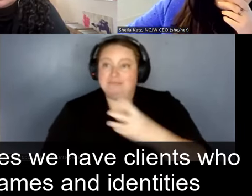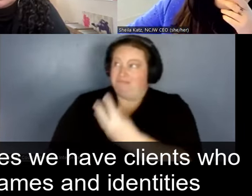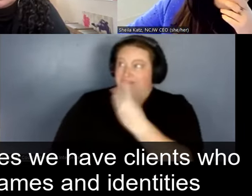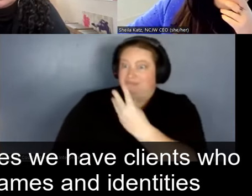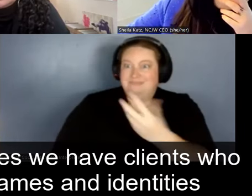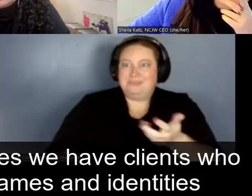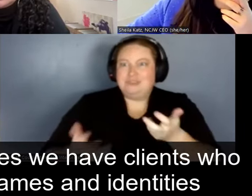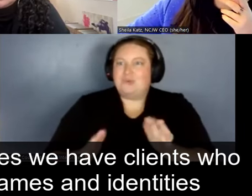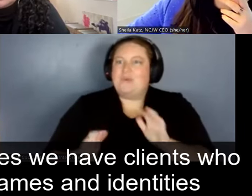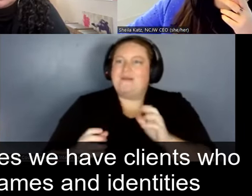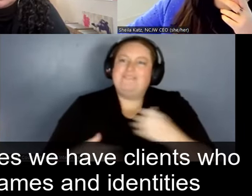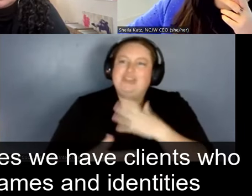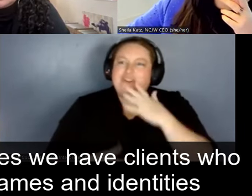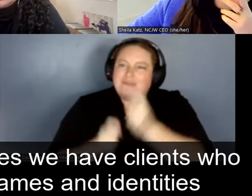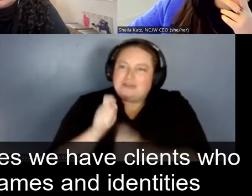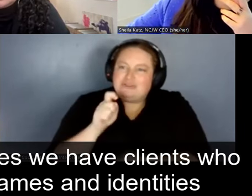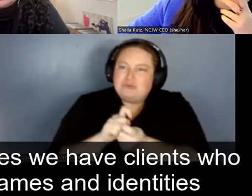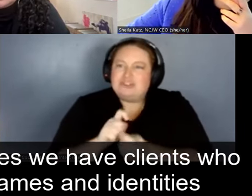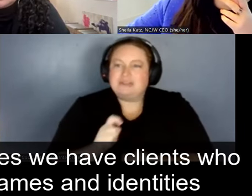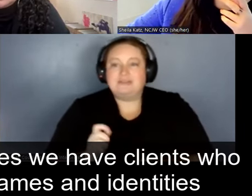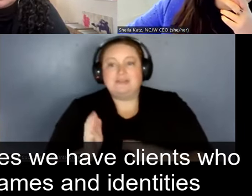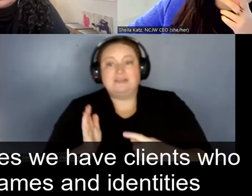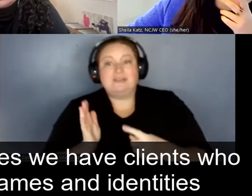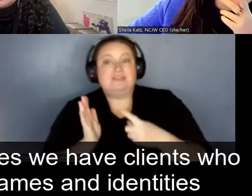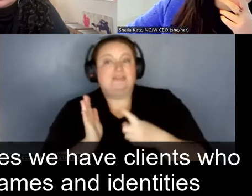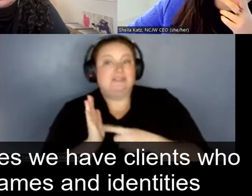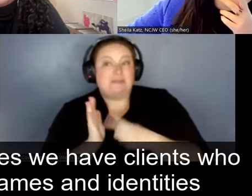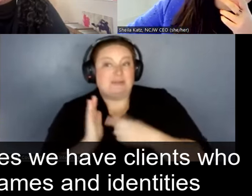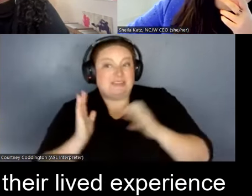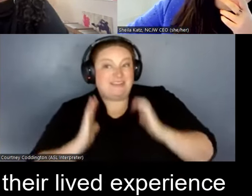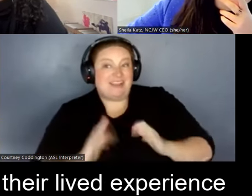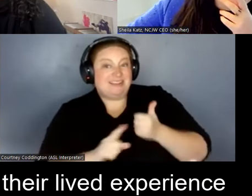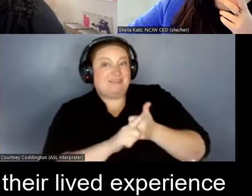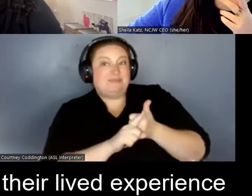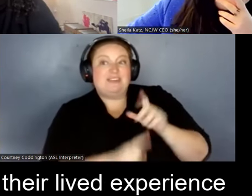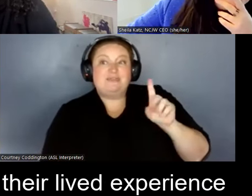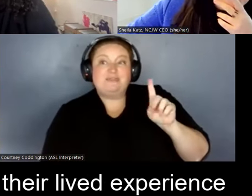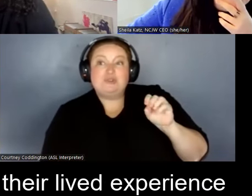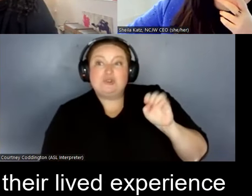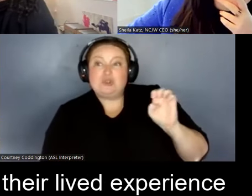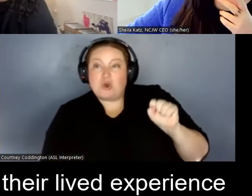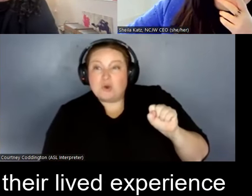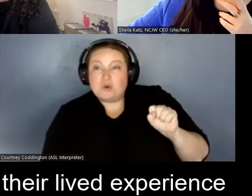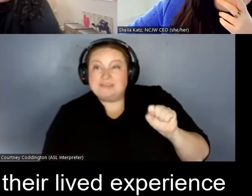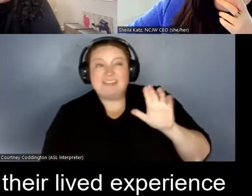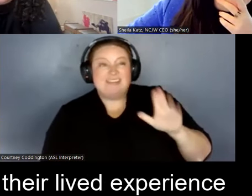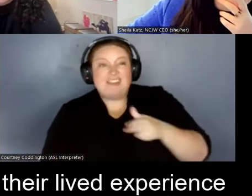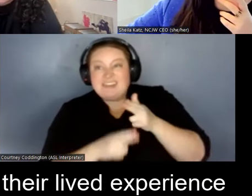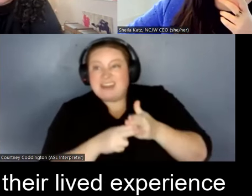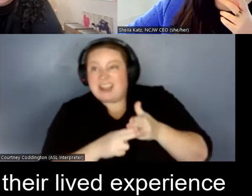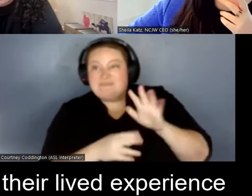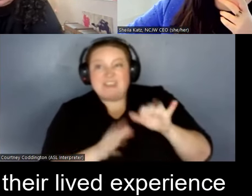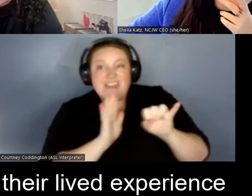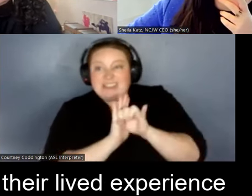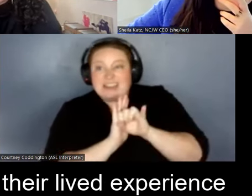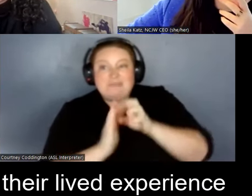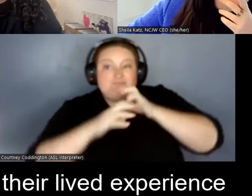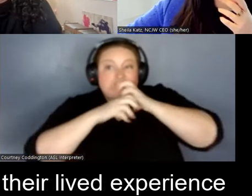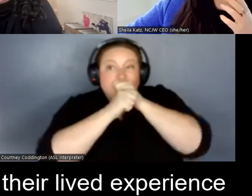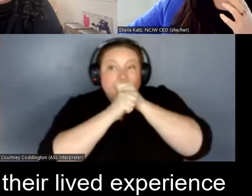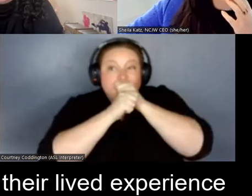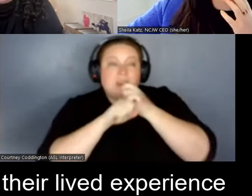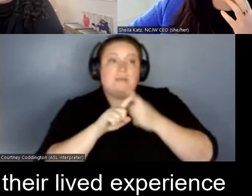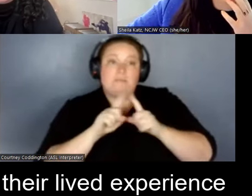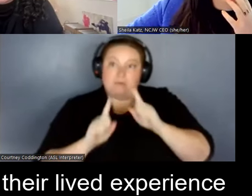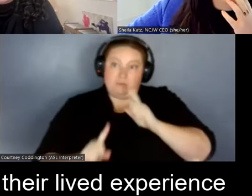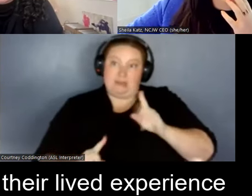retribution. Sometimes we have clients who are DOEs and whose names and identities aren't revealed, but it's really their lived experience and their fortitude,